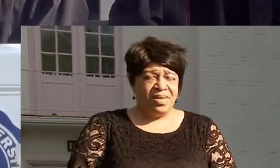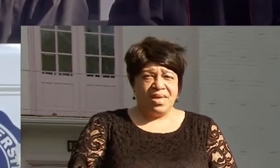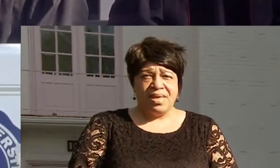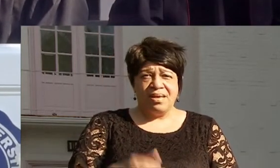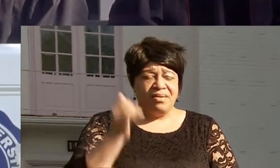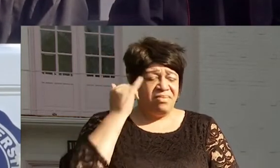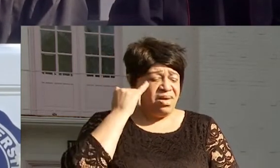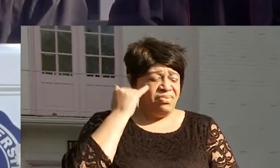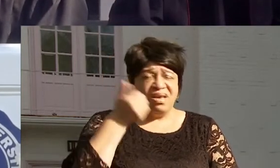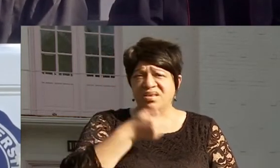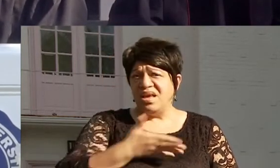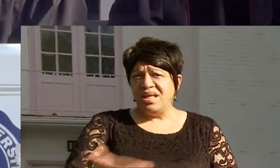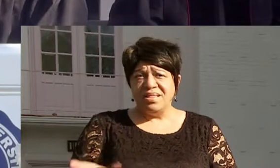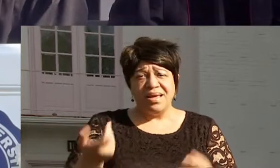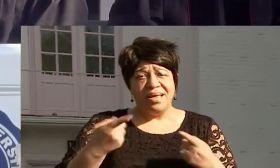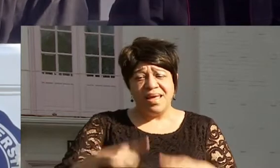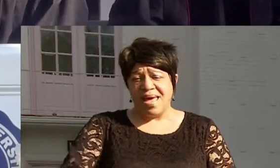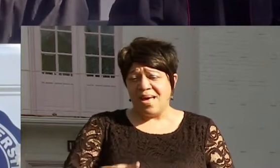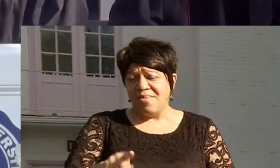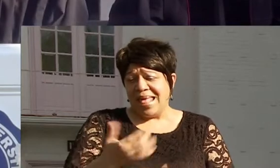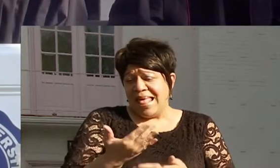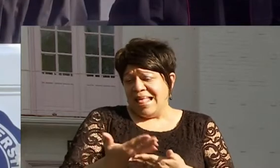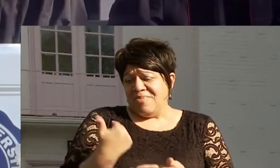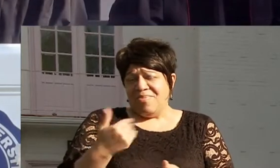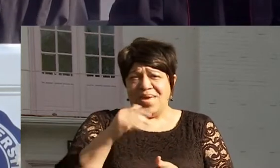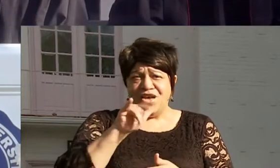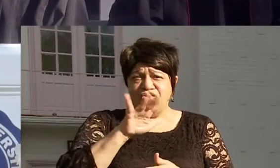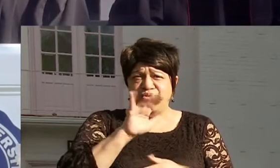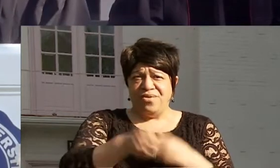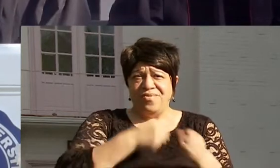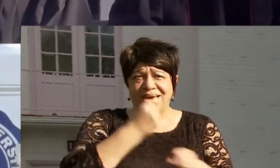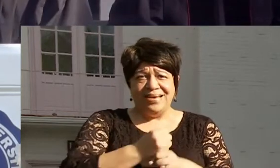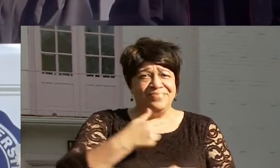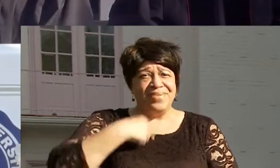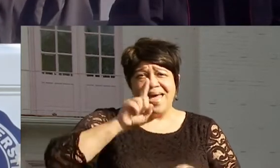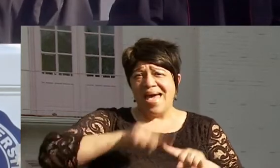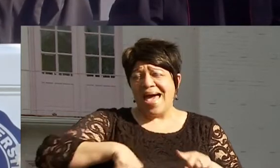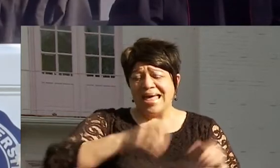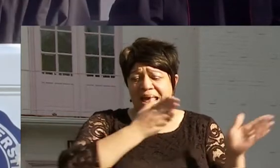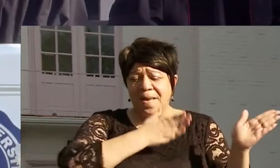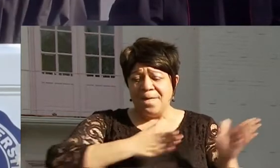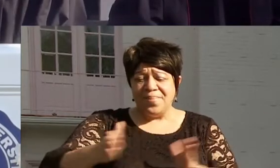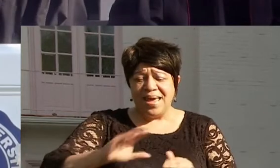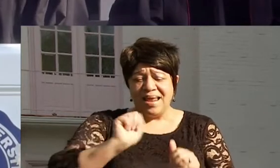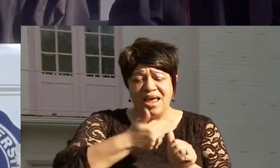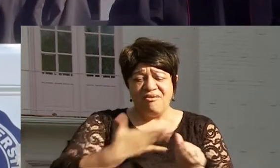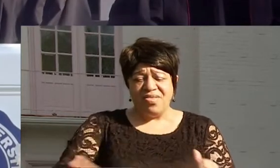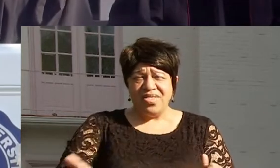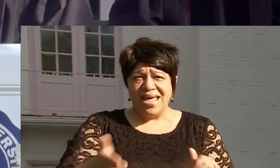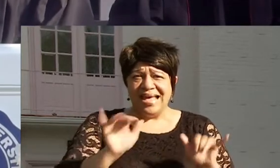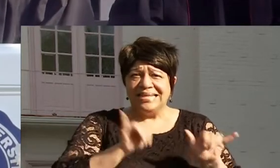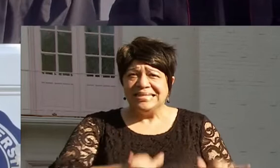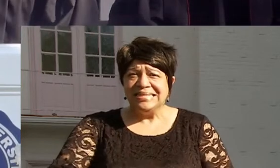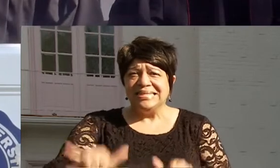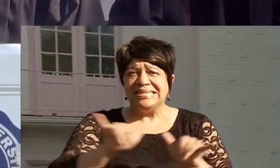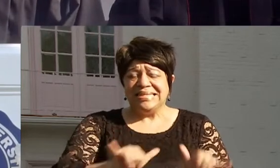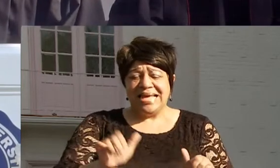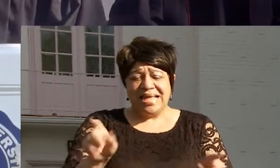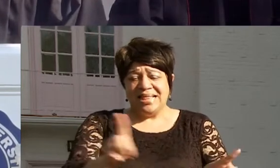last 25 years has taught me, it's that I can't plan on things remaining the same for long.